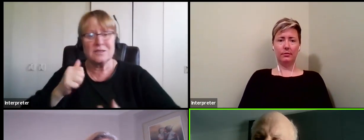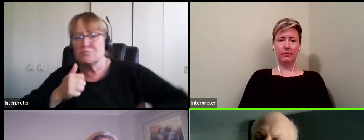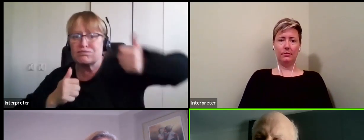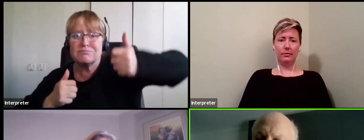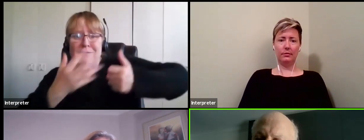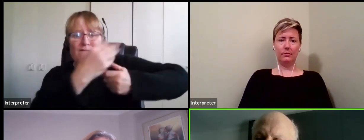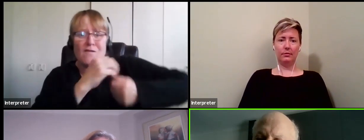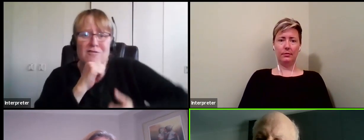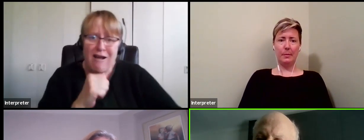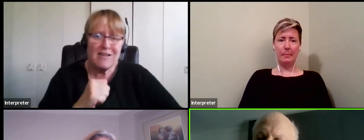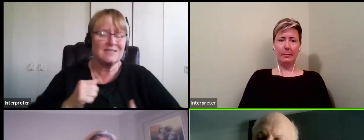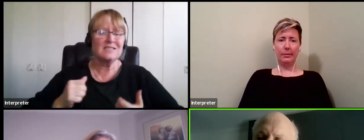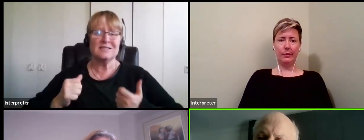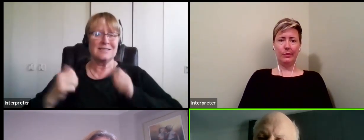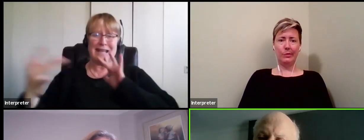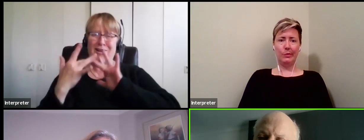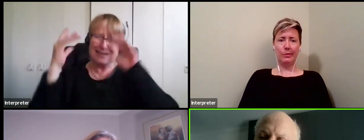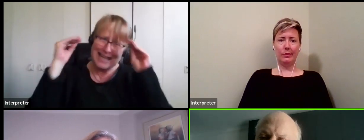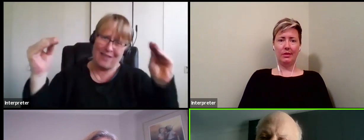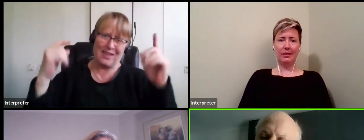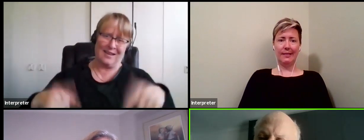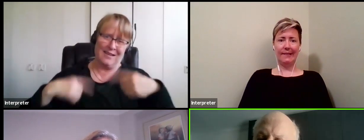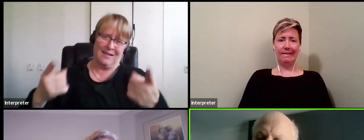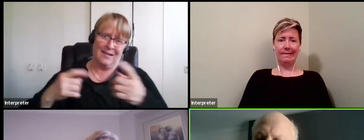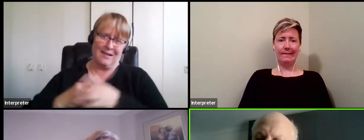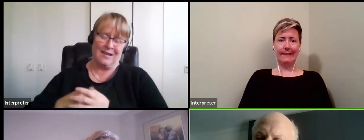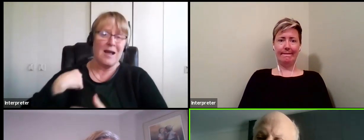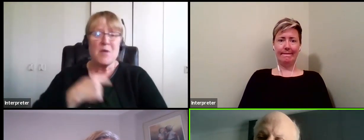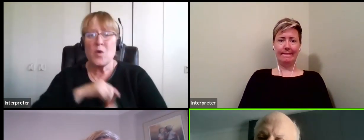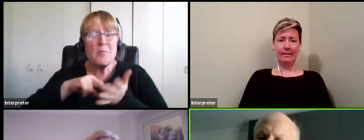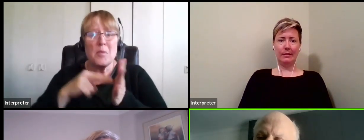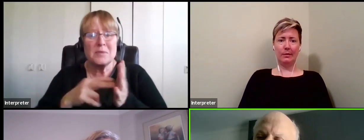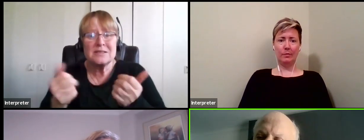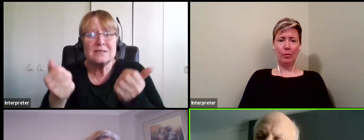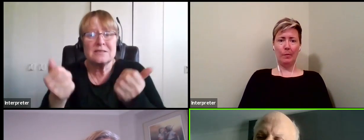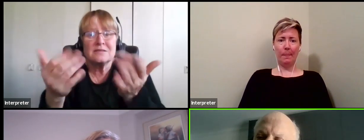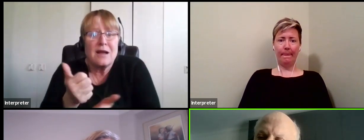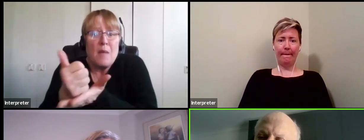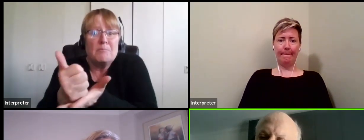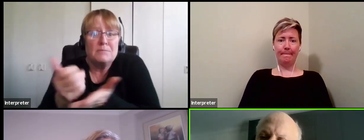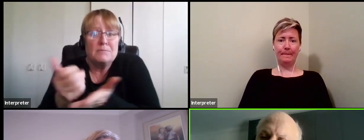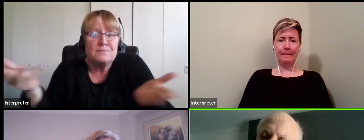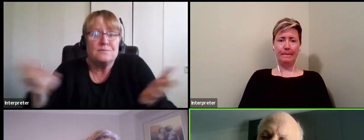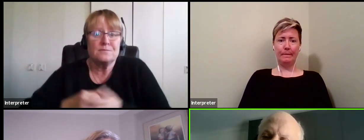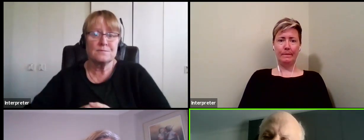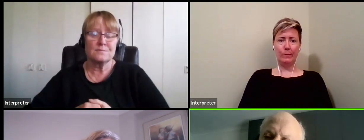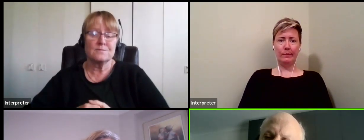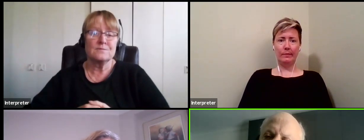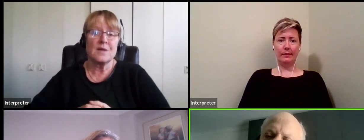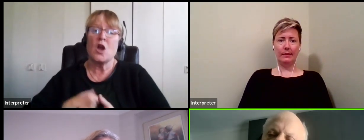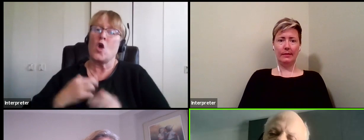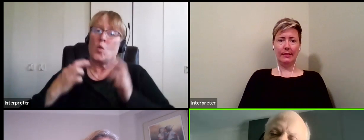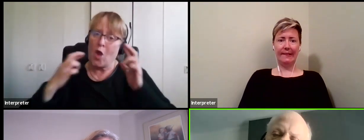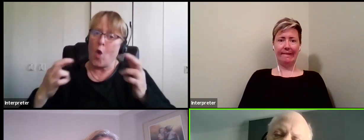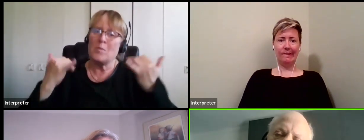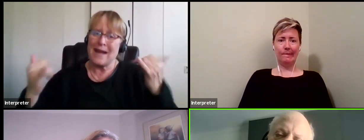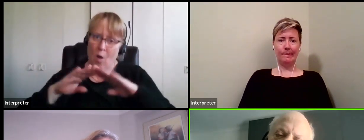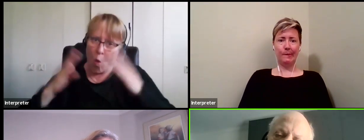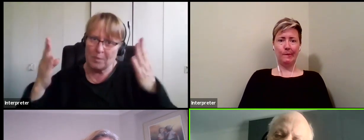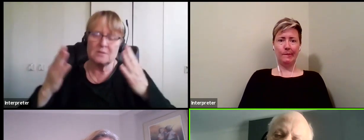not been talking to us at all. And we're there to help. We hope that this will be the first word, but not the last word. The